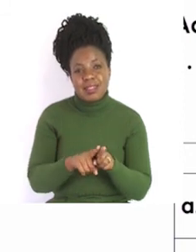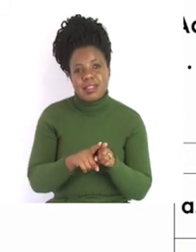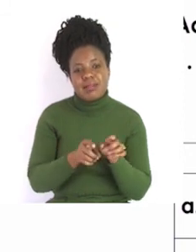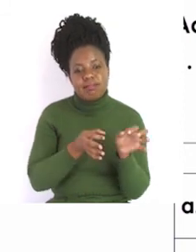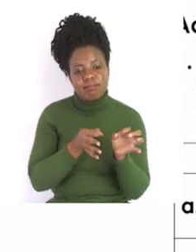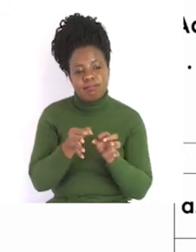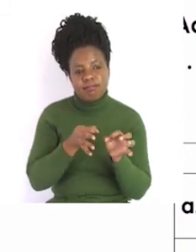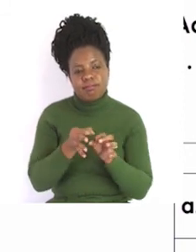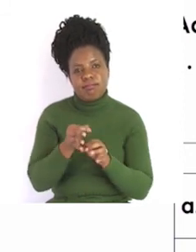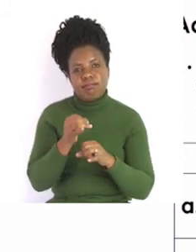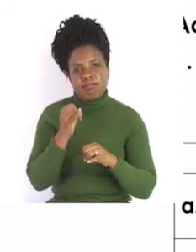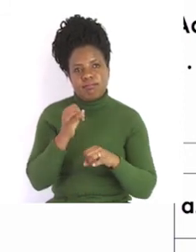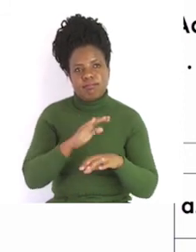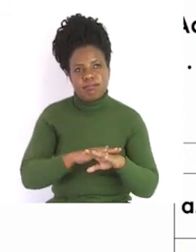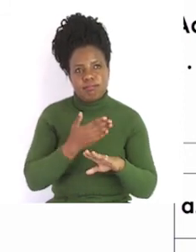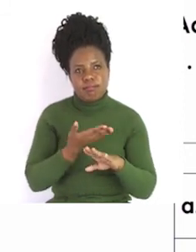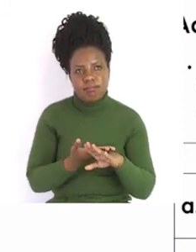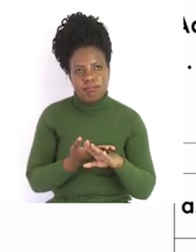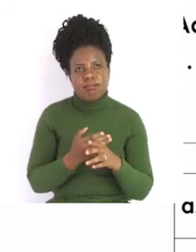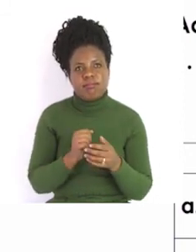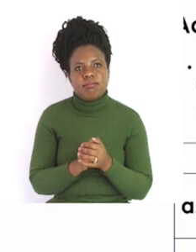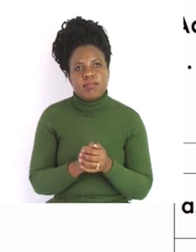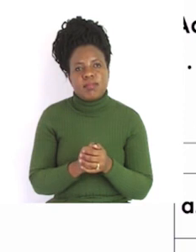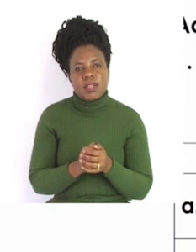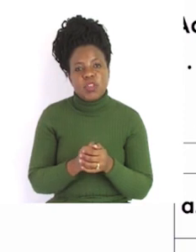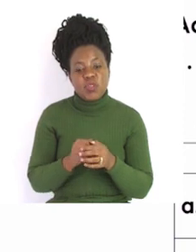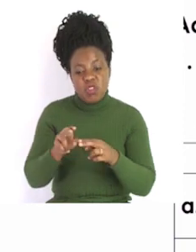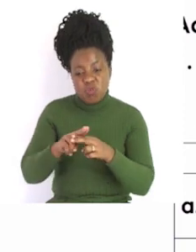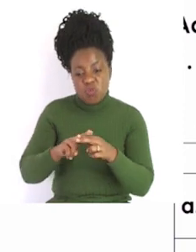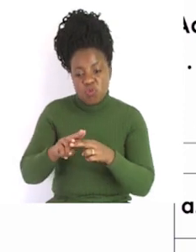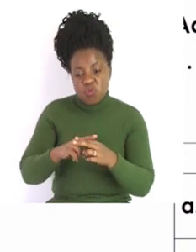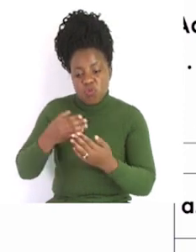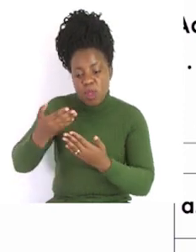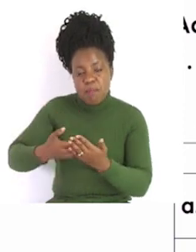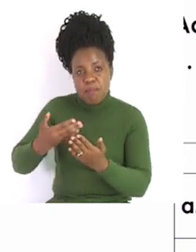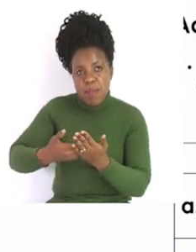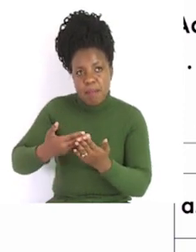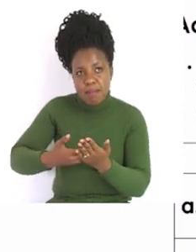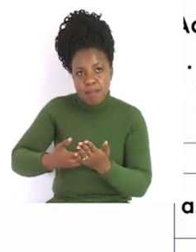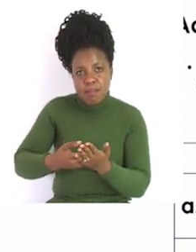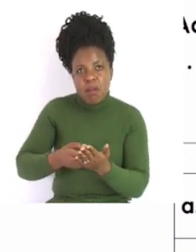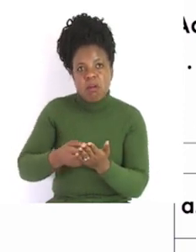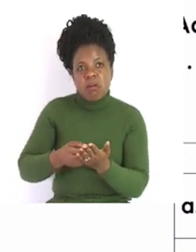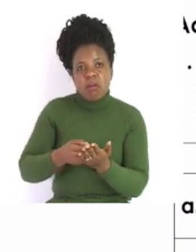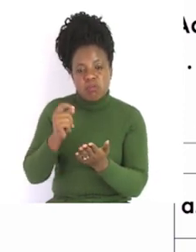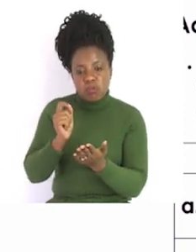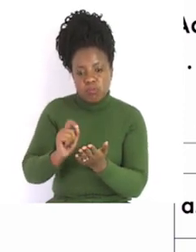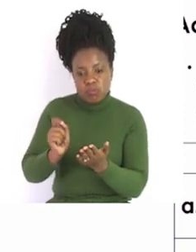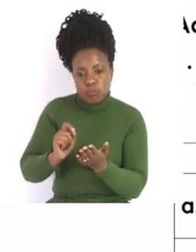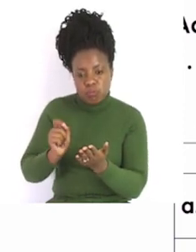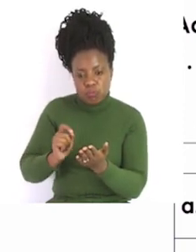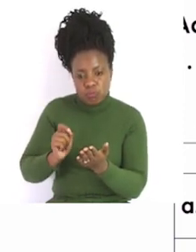that's exactly the same work that you're going to do. Okay? And if you need more space for that, you can do